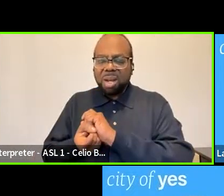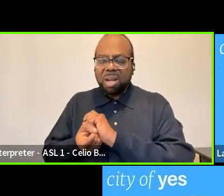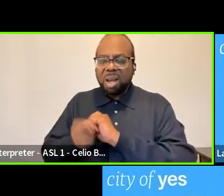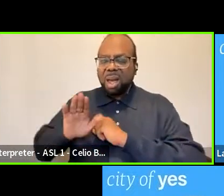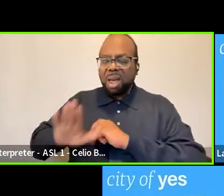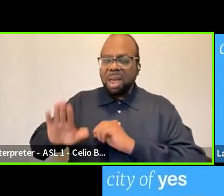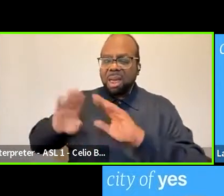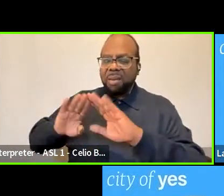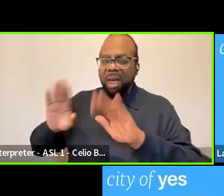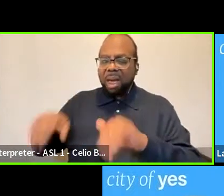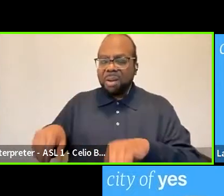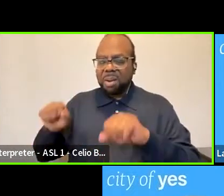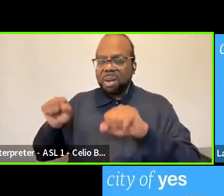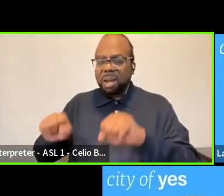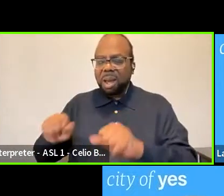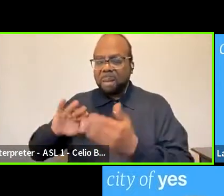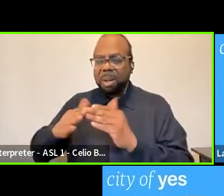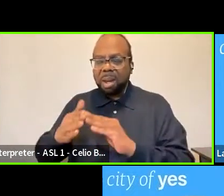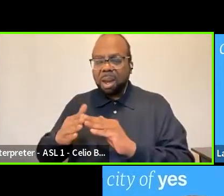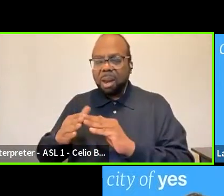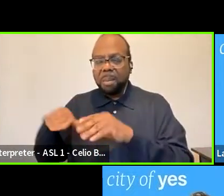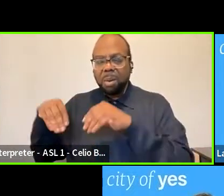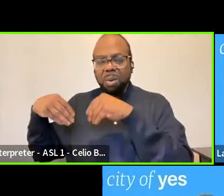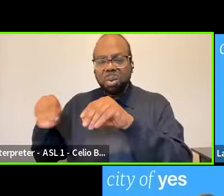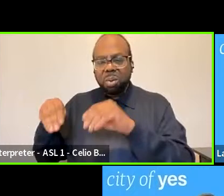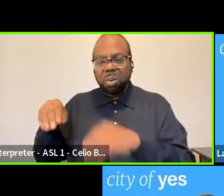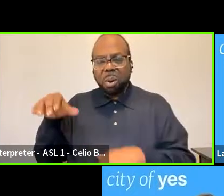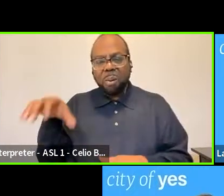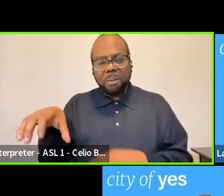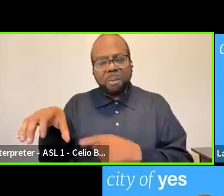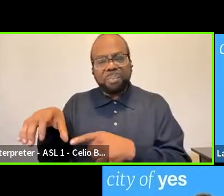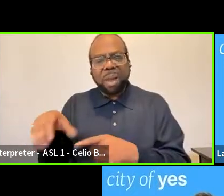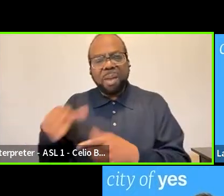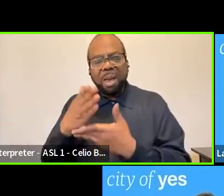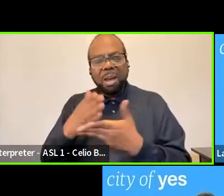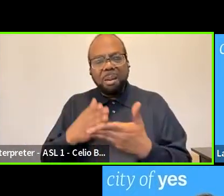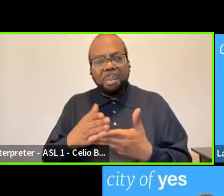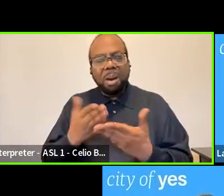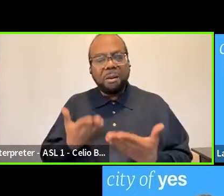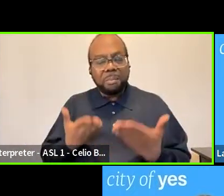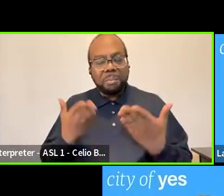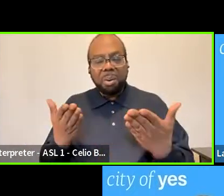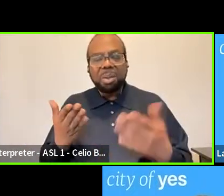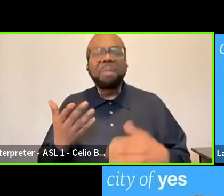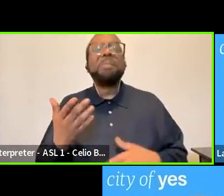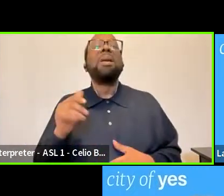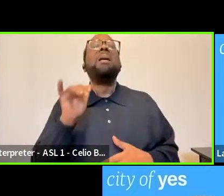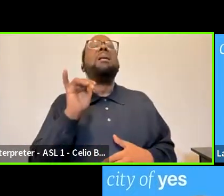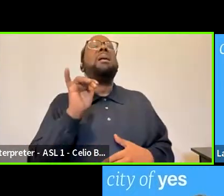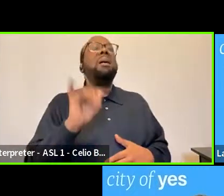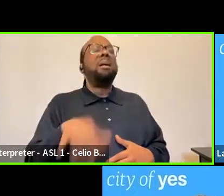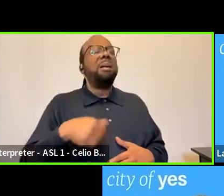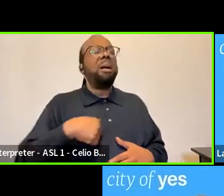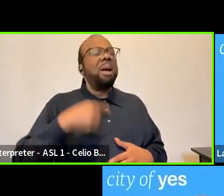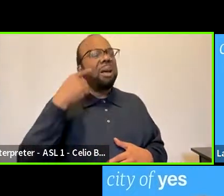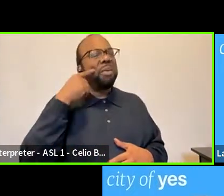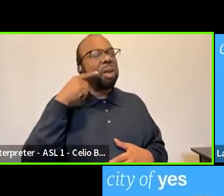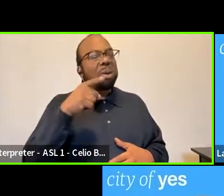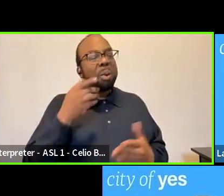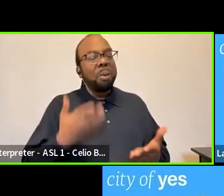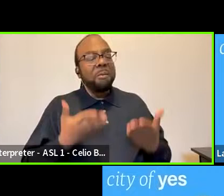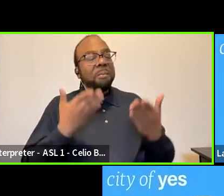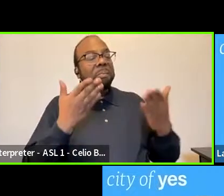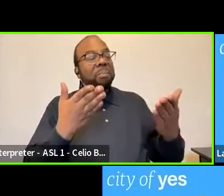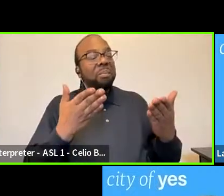home to a store. If you're on the corner, that's part of the proposal. We've heard it 10 times. So I think you're referring to a